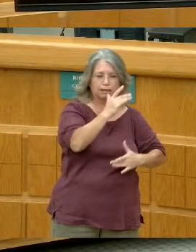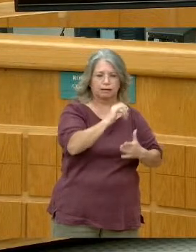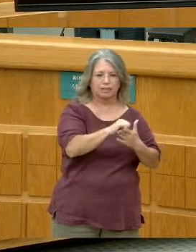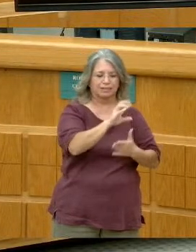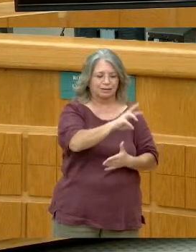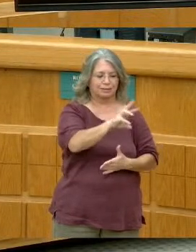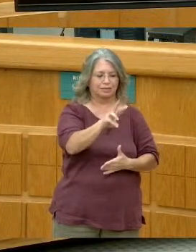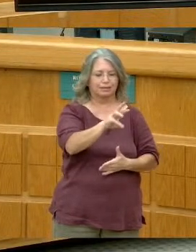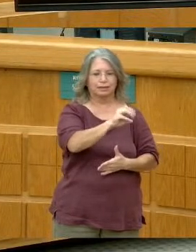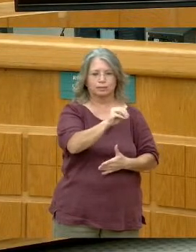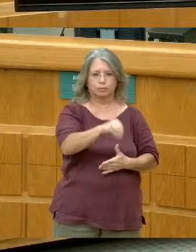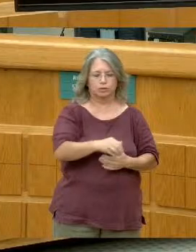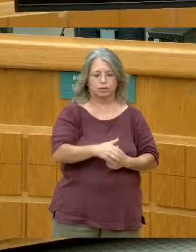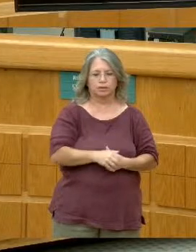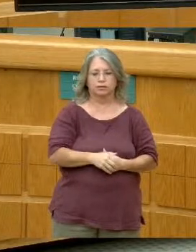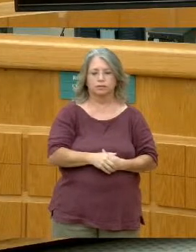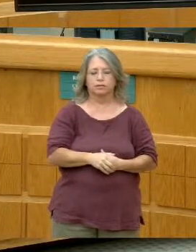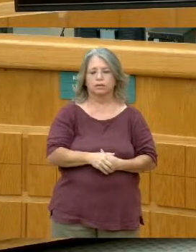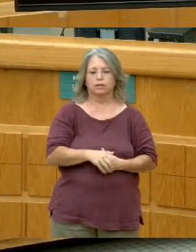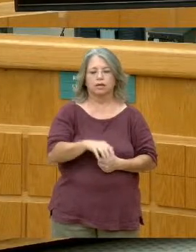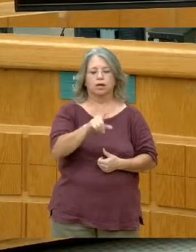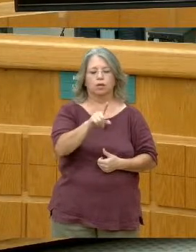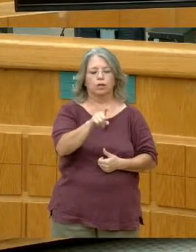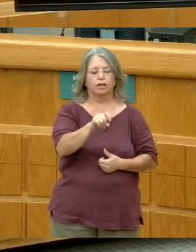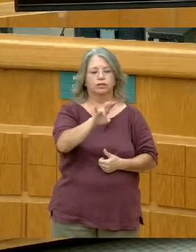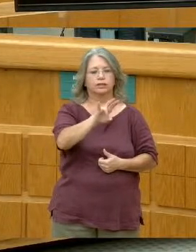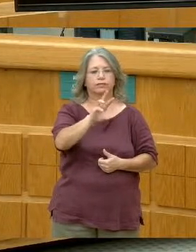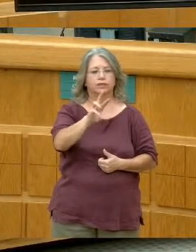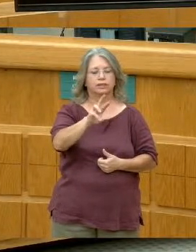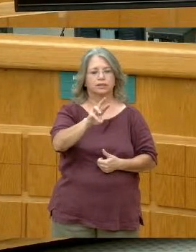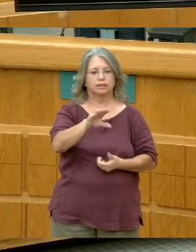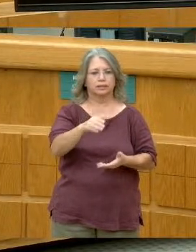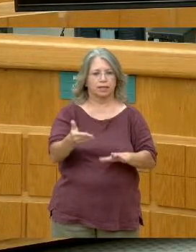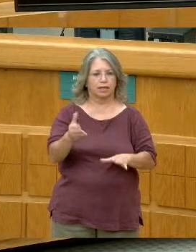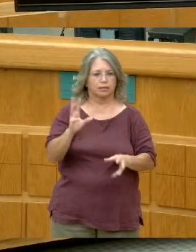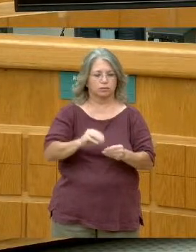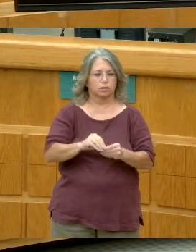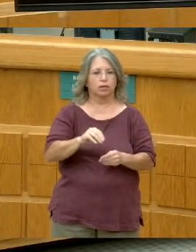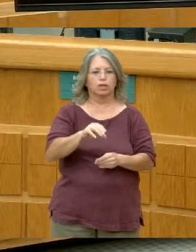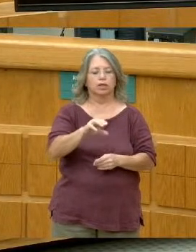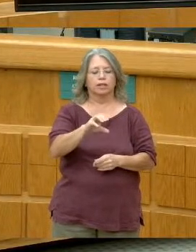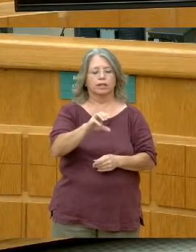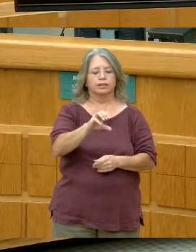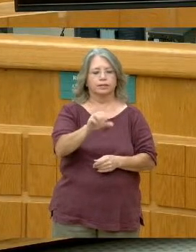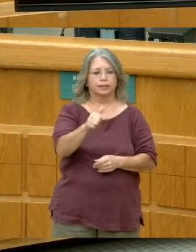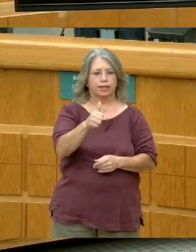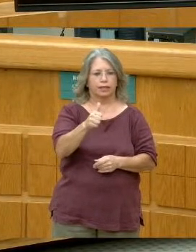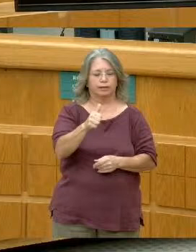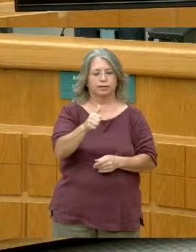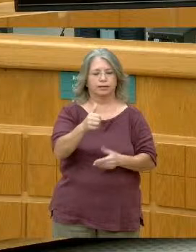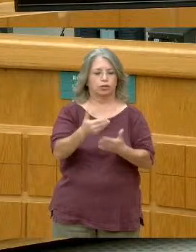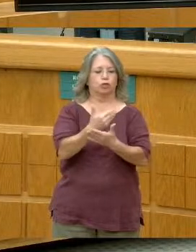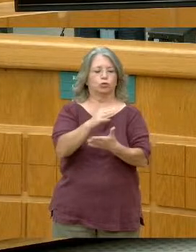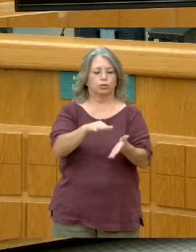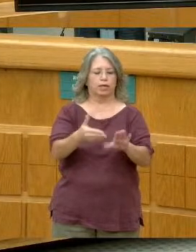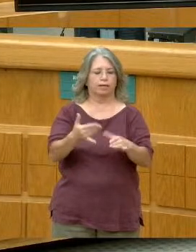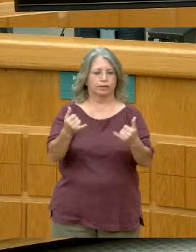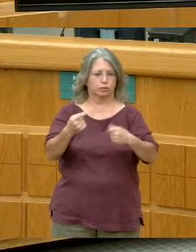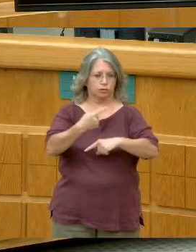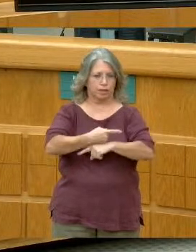66%. There's 176 deaths. There were 10 additional today, and we'll show you that graph in a moment.